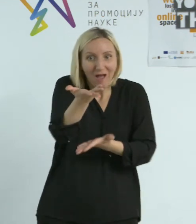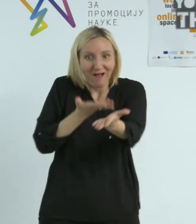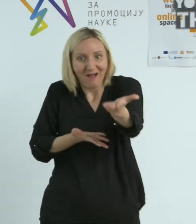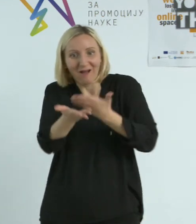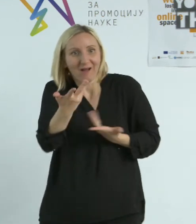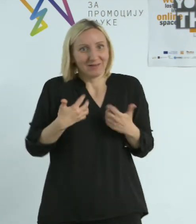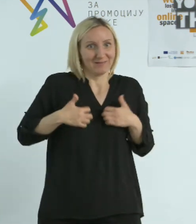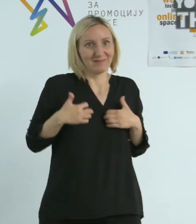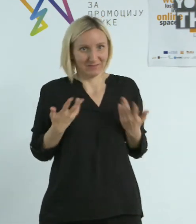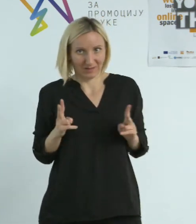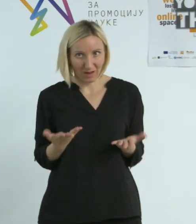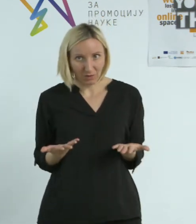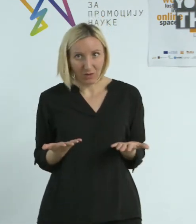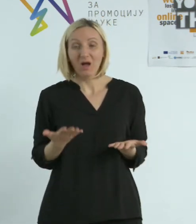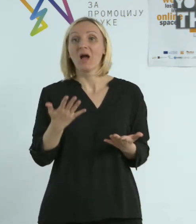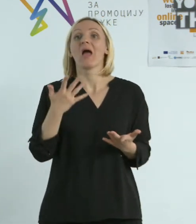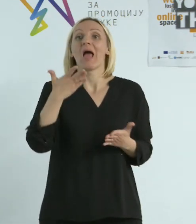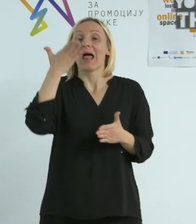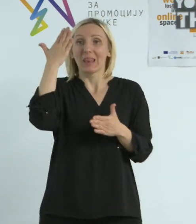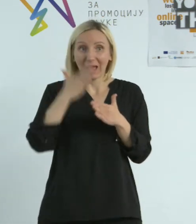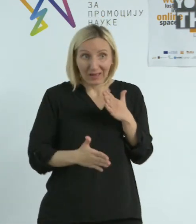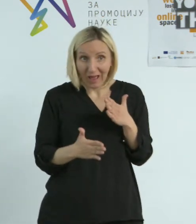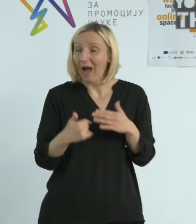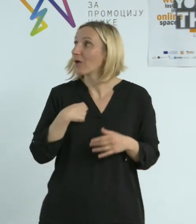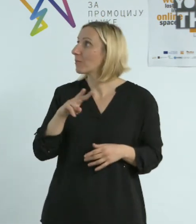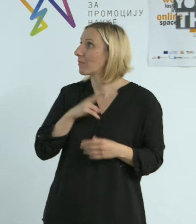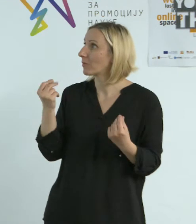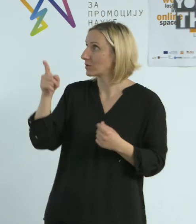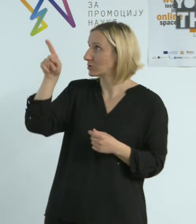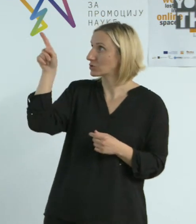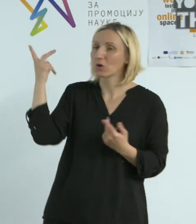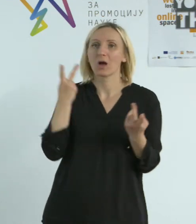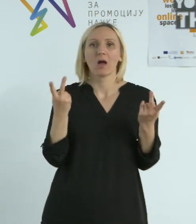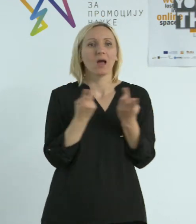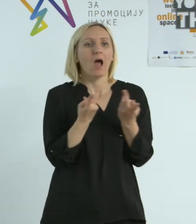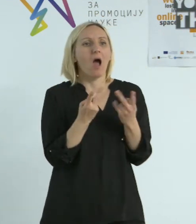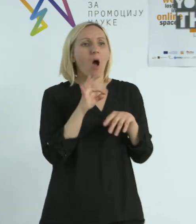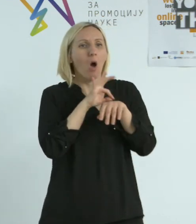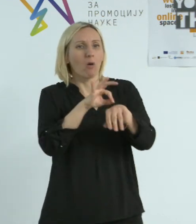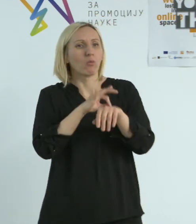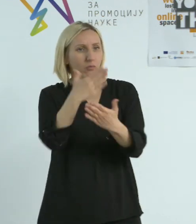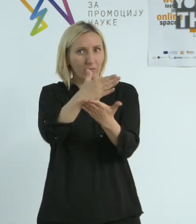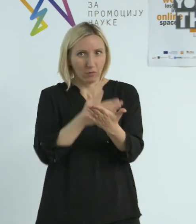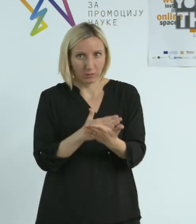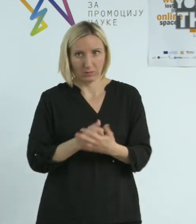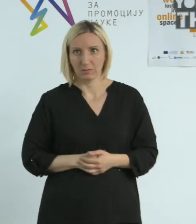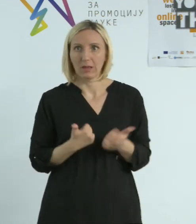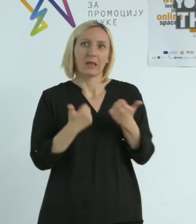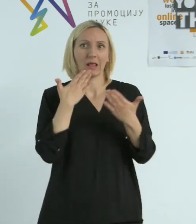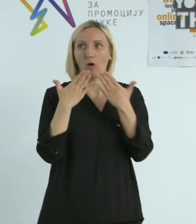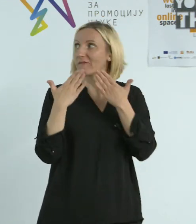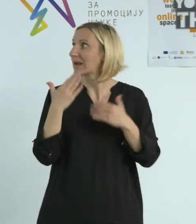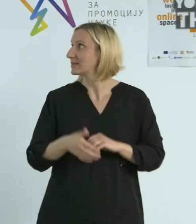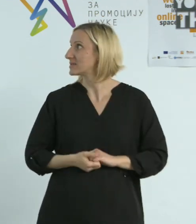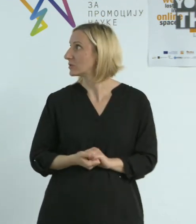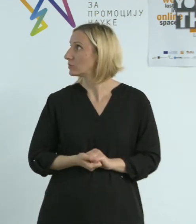to avoid, at the end, to have something that is tutorial or something that looks like just a conference. So